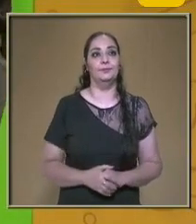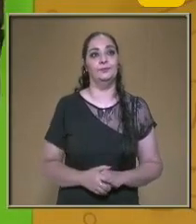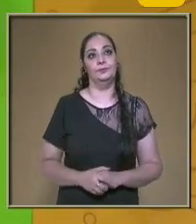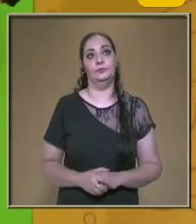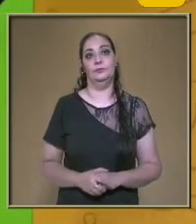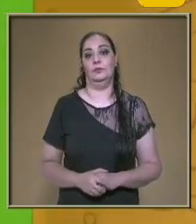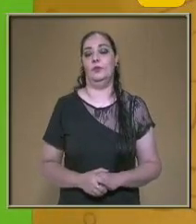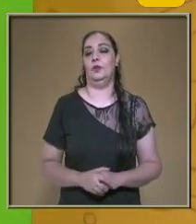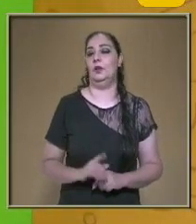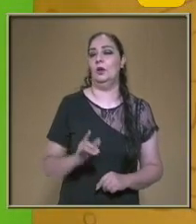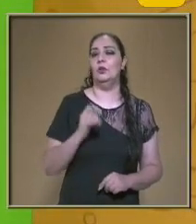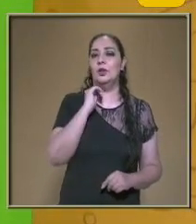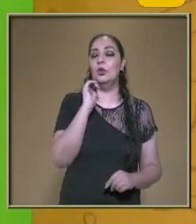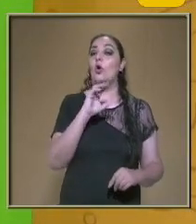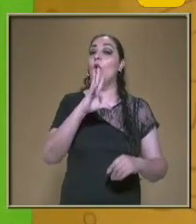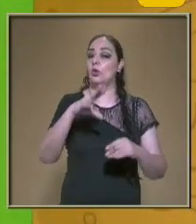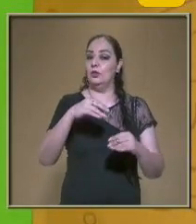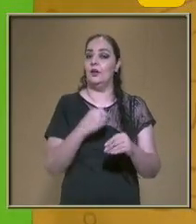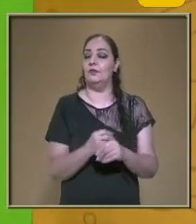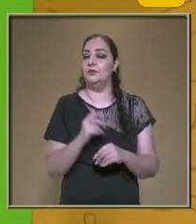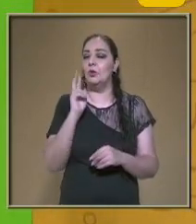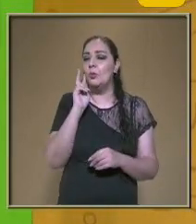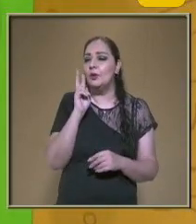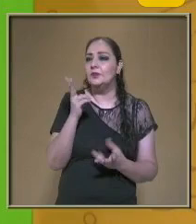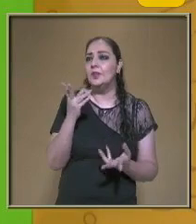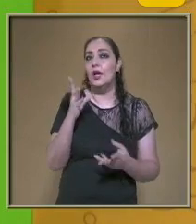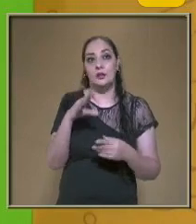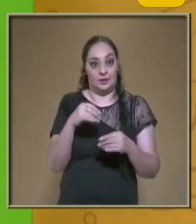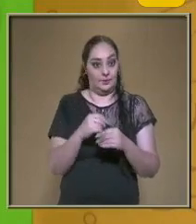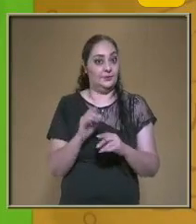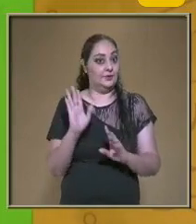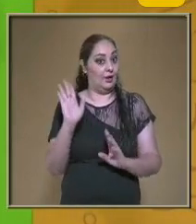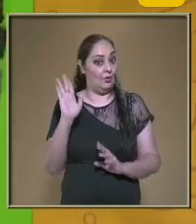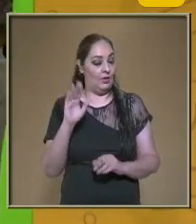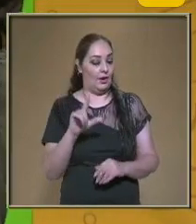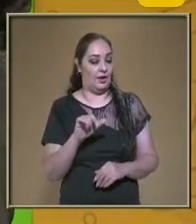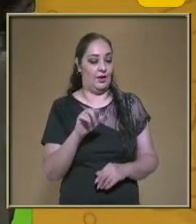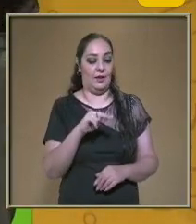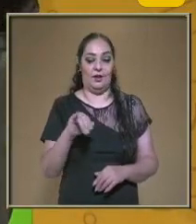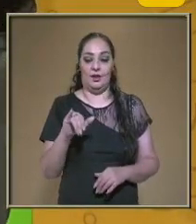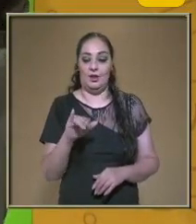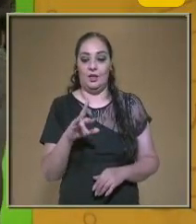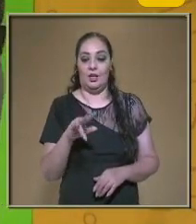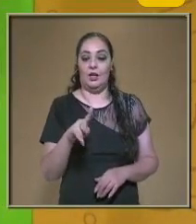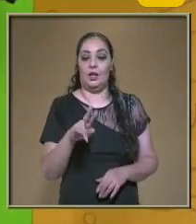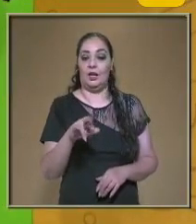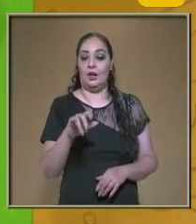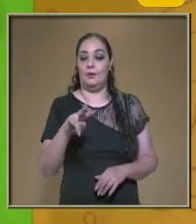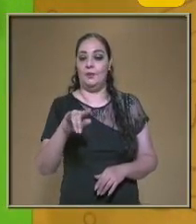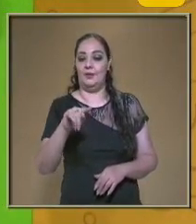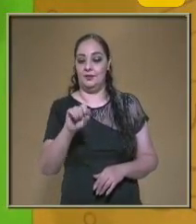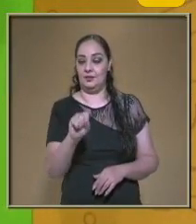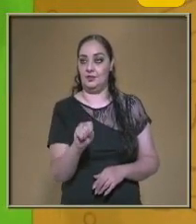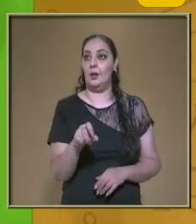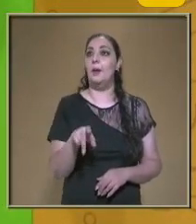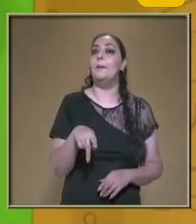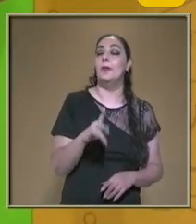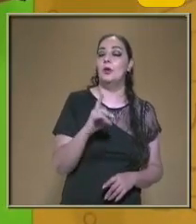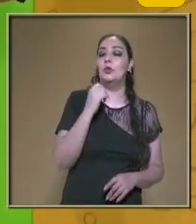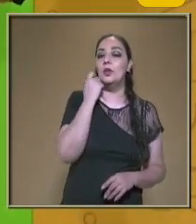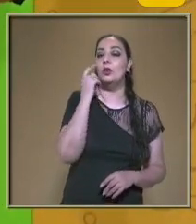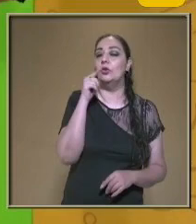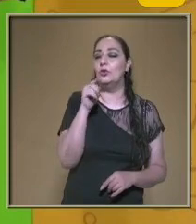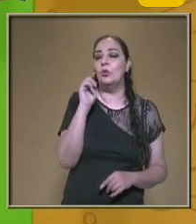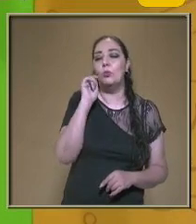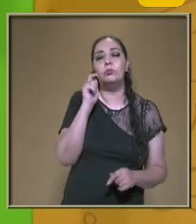I want you to watch one more time and to say hello one more time to Lenny Kravitz. I want you to watch the video, but I want you to identify